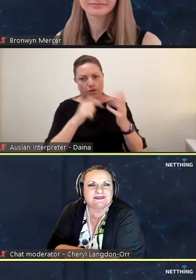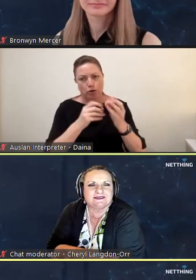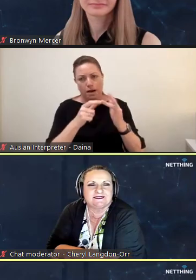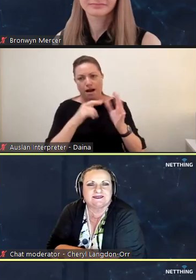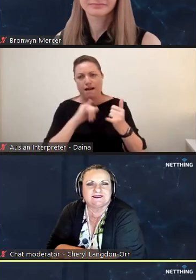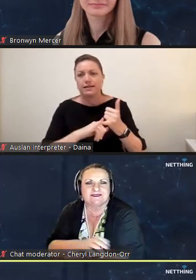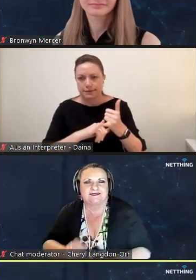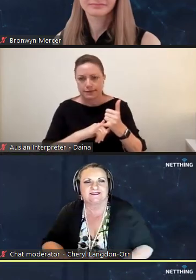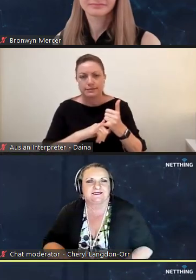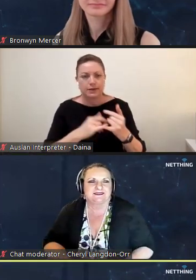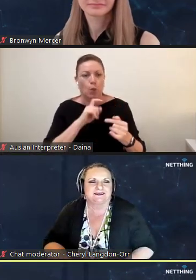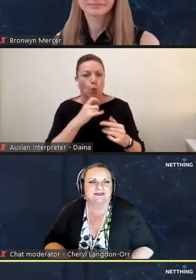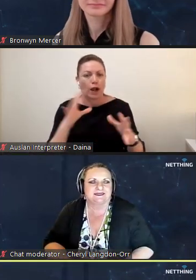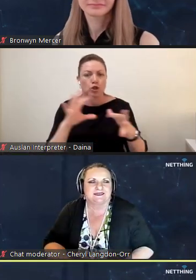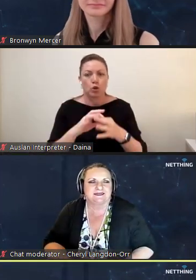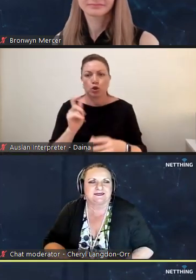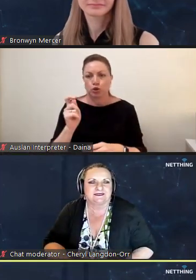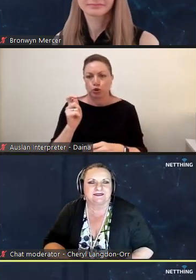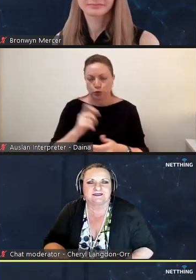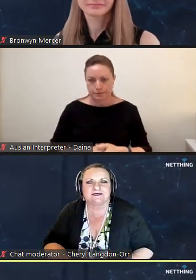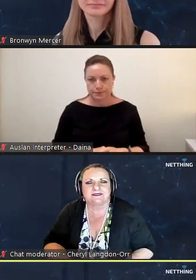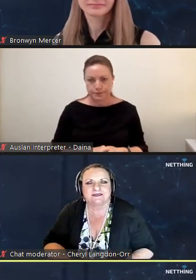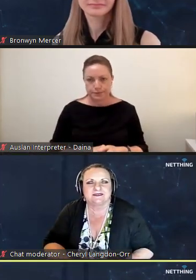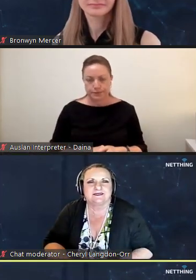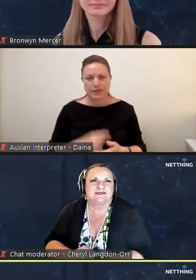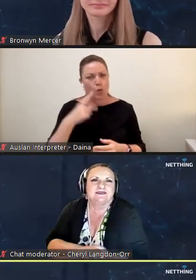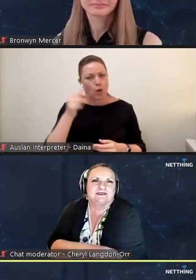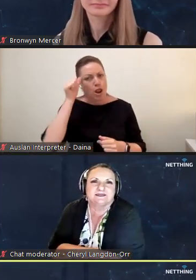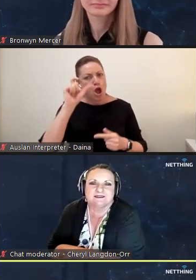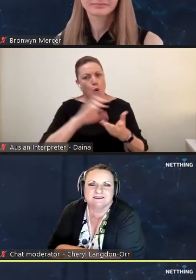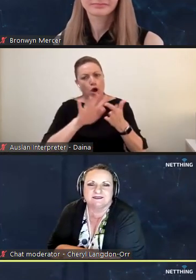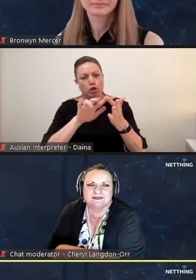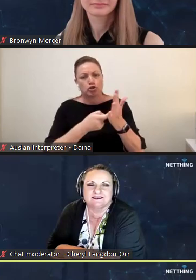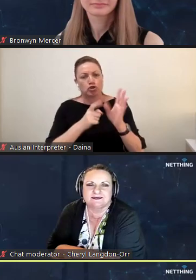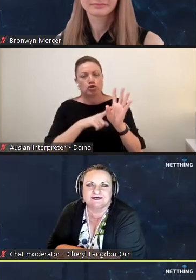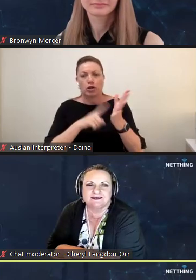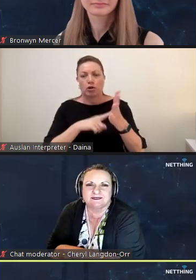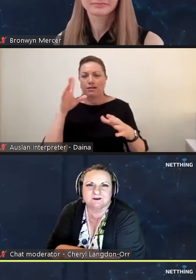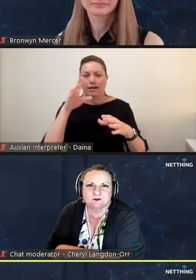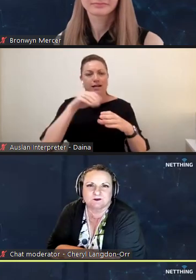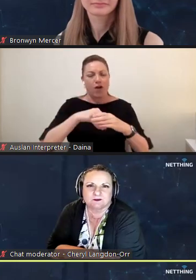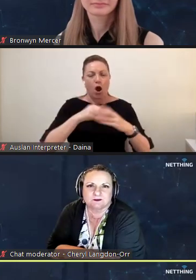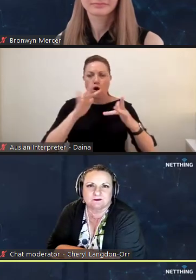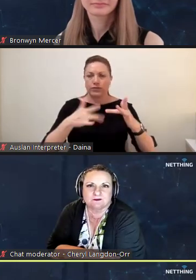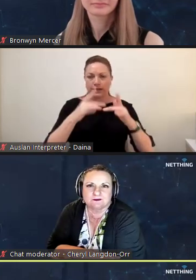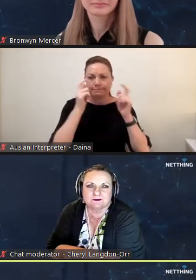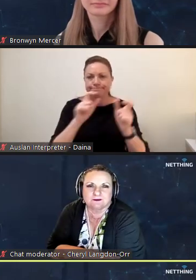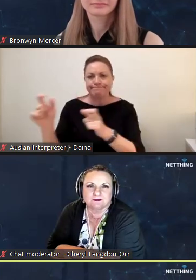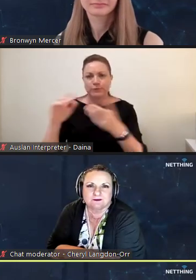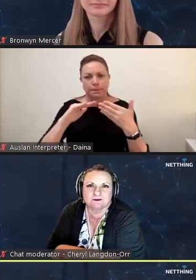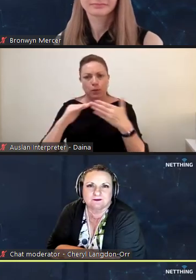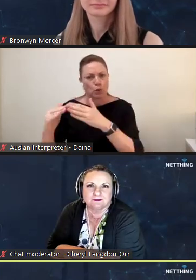Cheryl, Cheryl's been involved, I suppose, in the internet governance community for dare I say it,